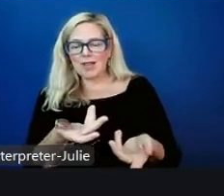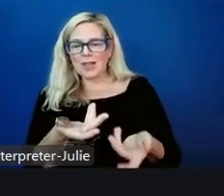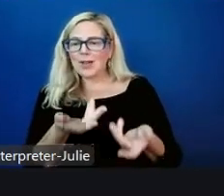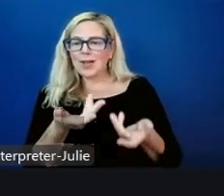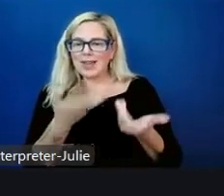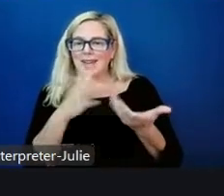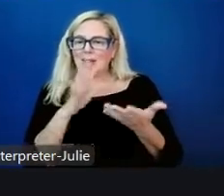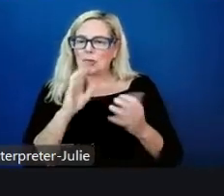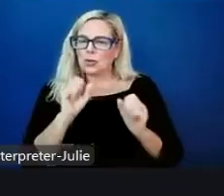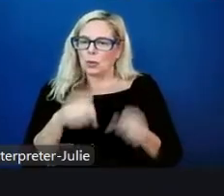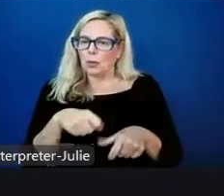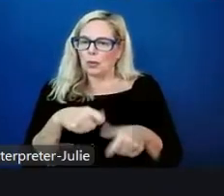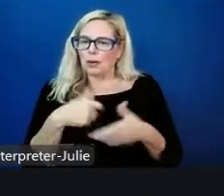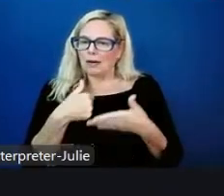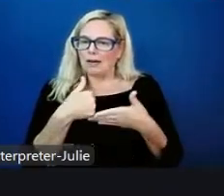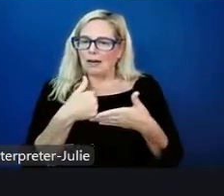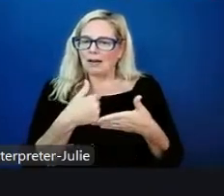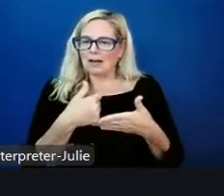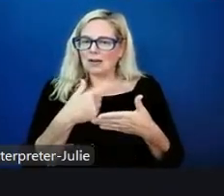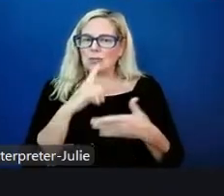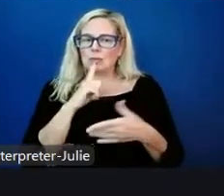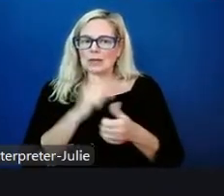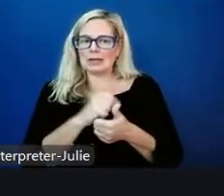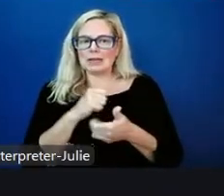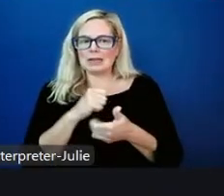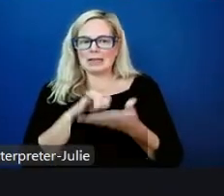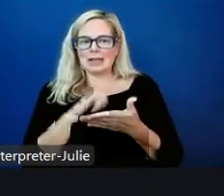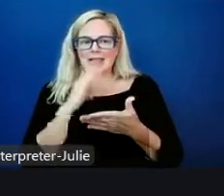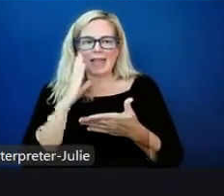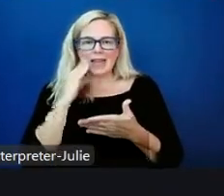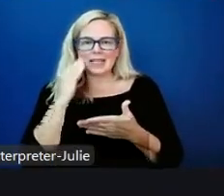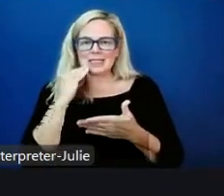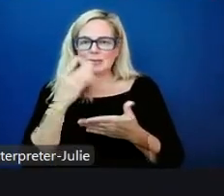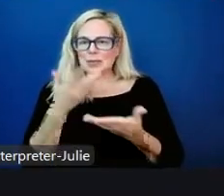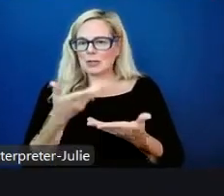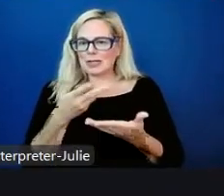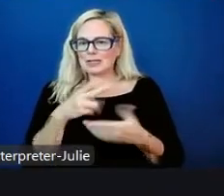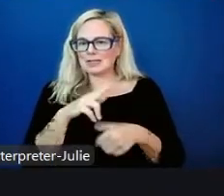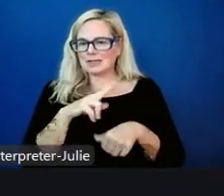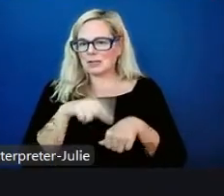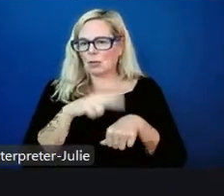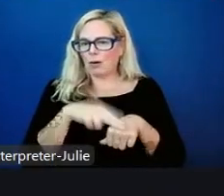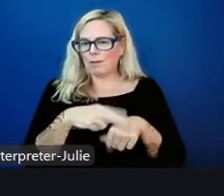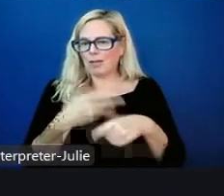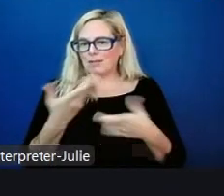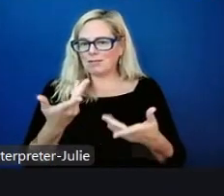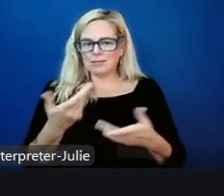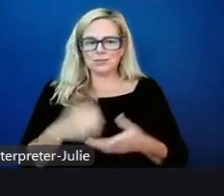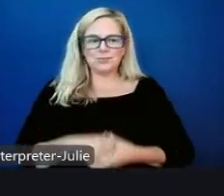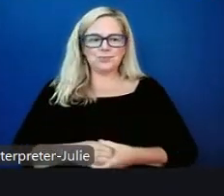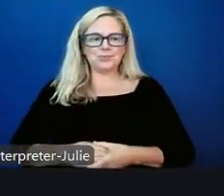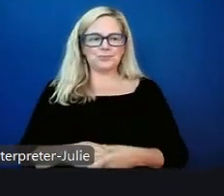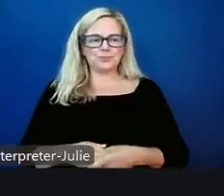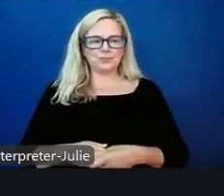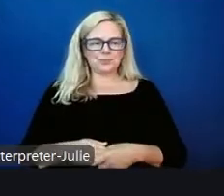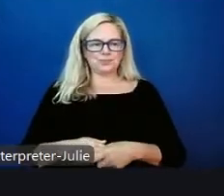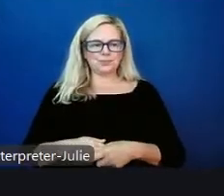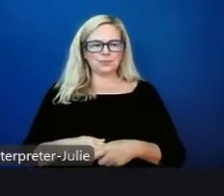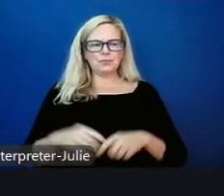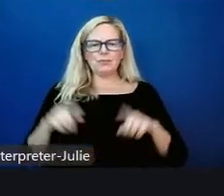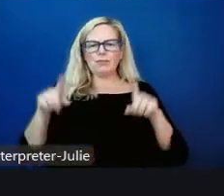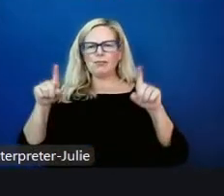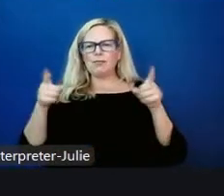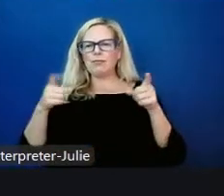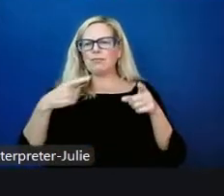experience. A different interlocutor expressed that, quote, I want the rapport and relationship